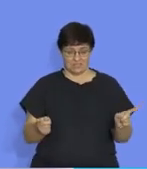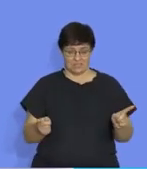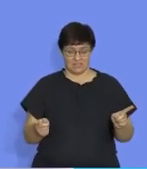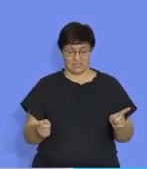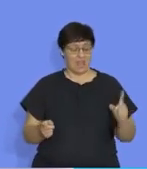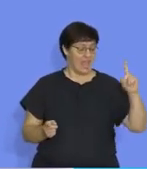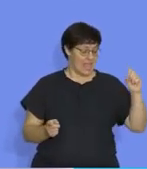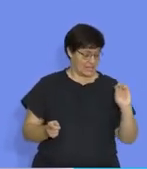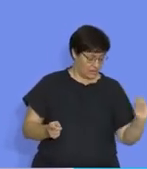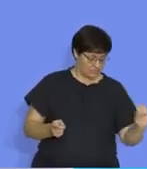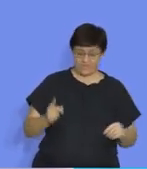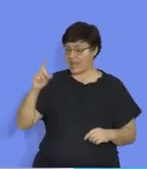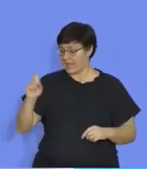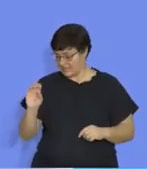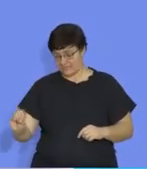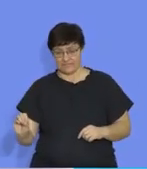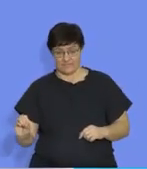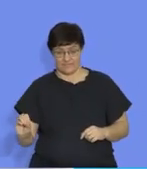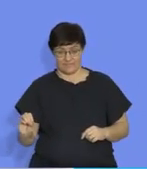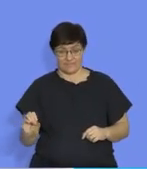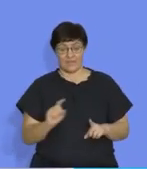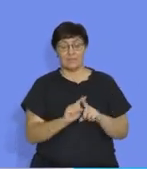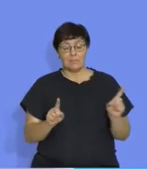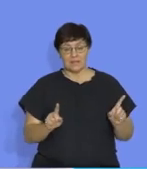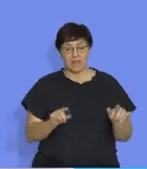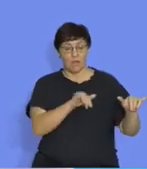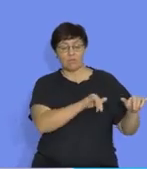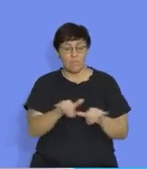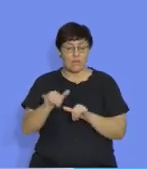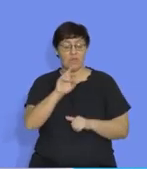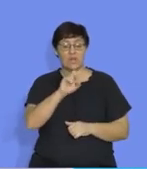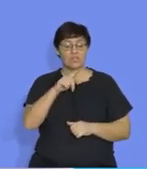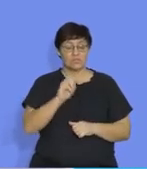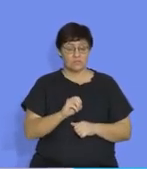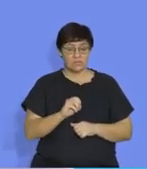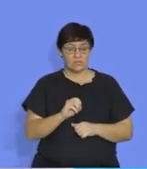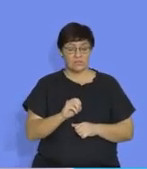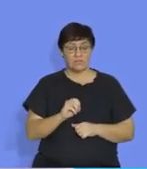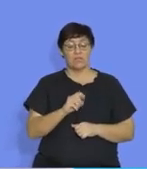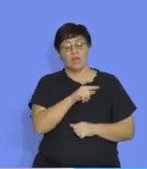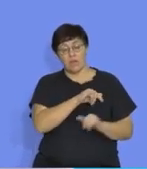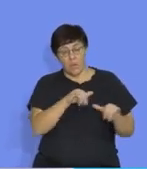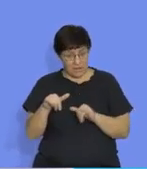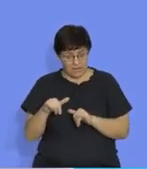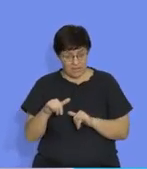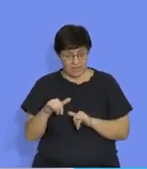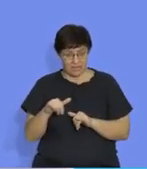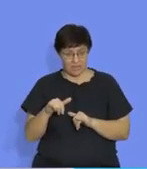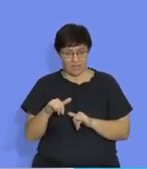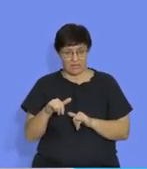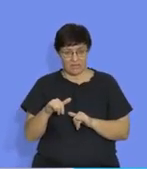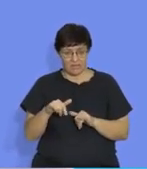involve x's, but I know that the common ratio of a geometric sequence is